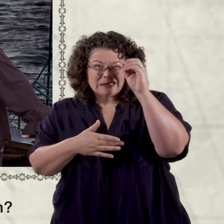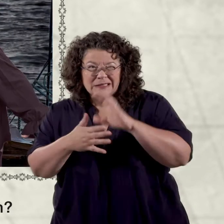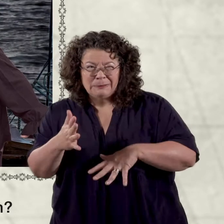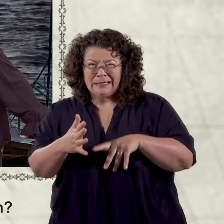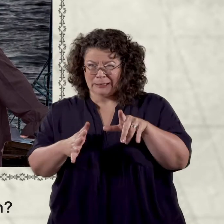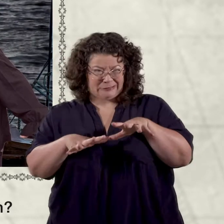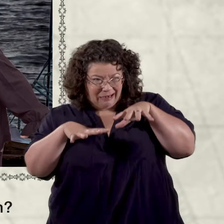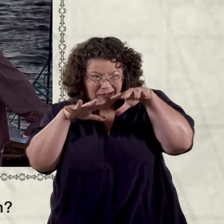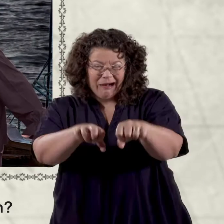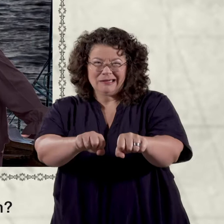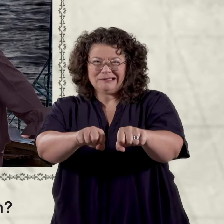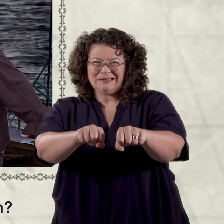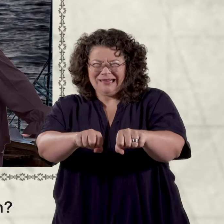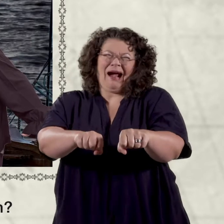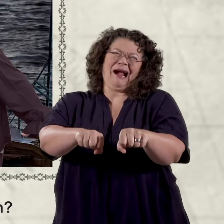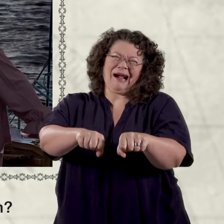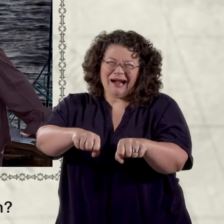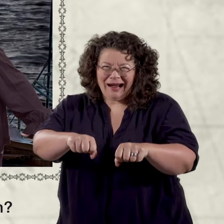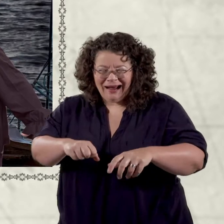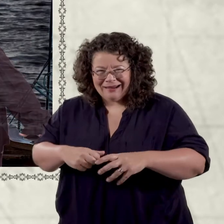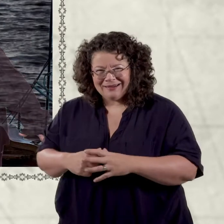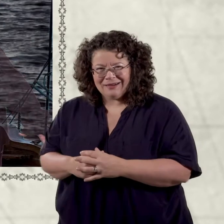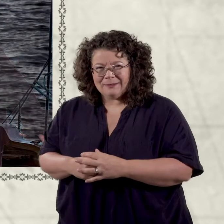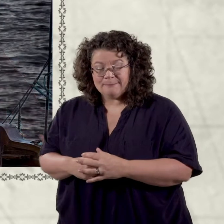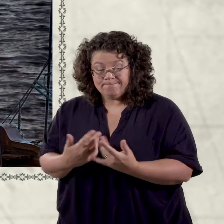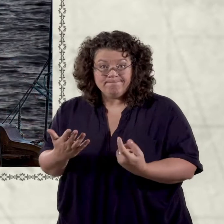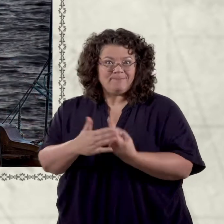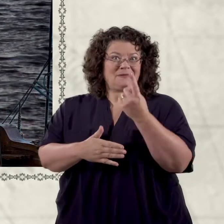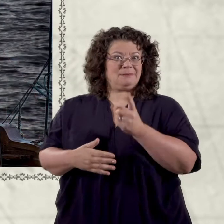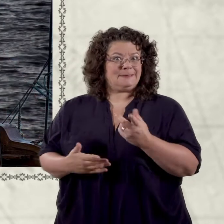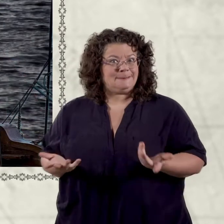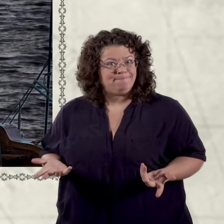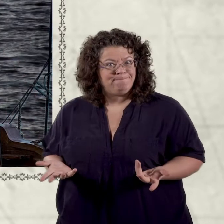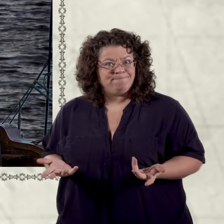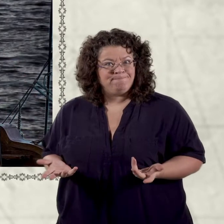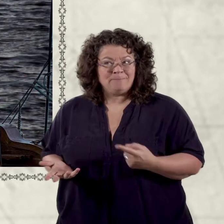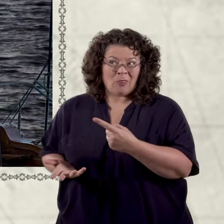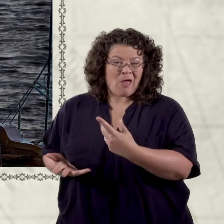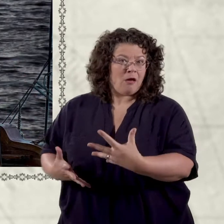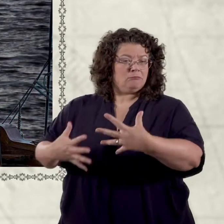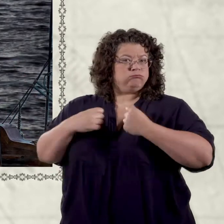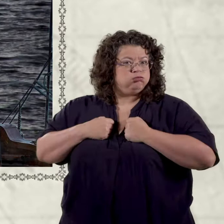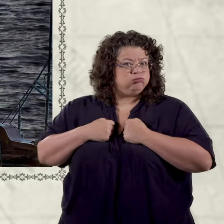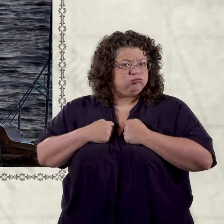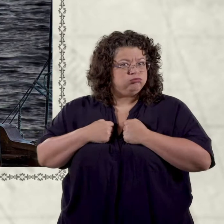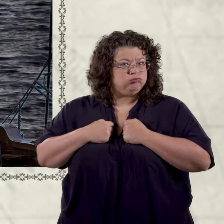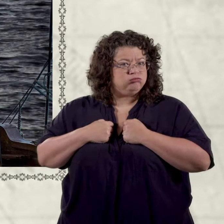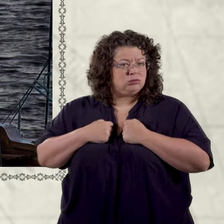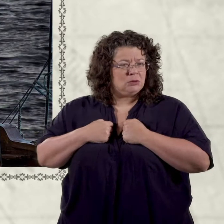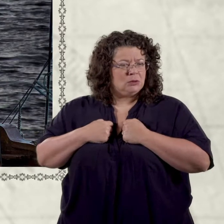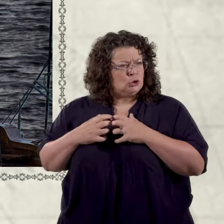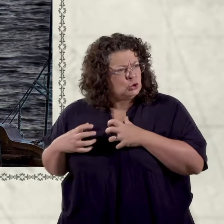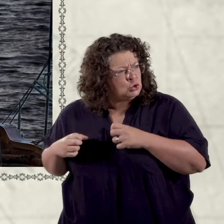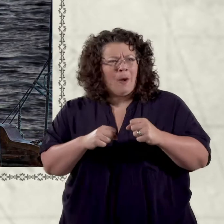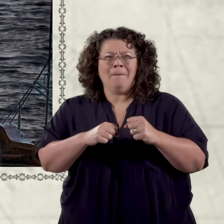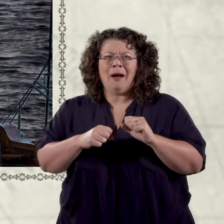Seize him." And that's what happened. they seized me and they took